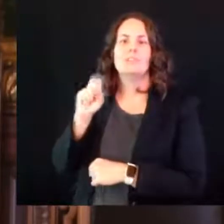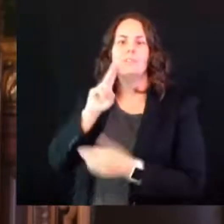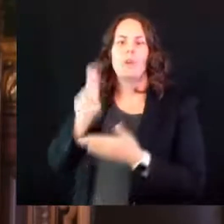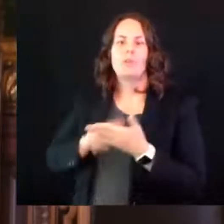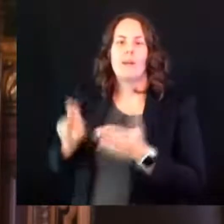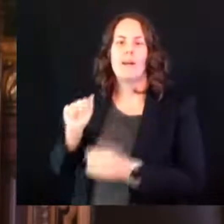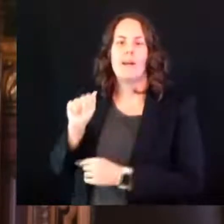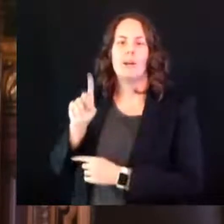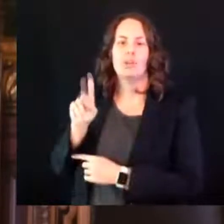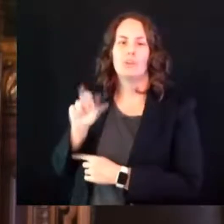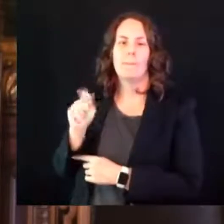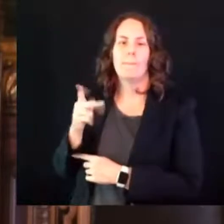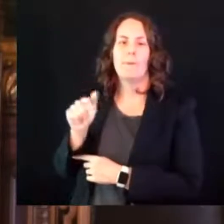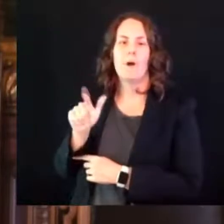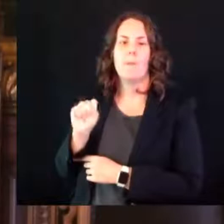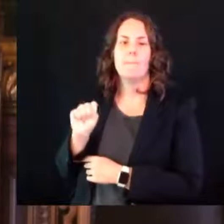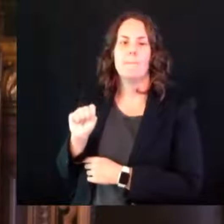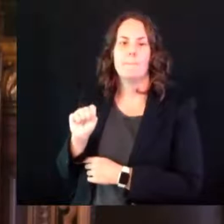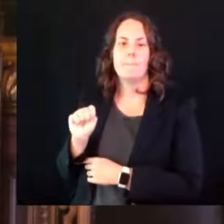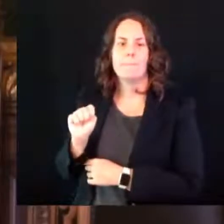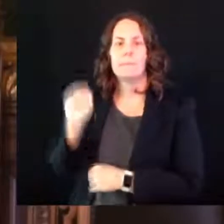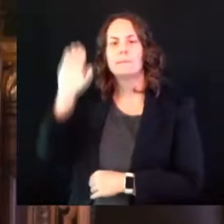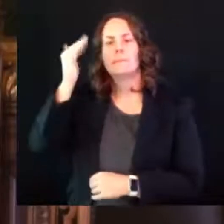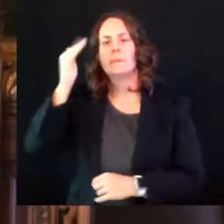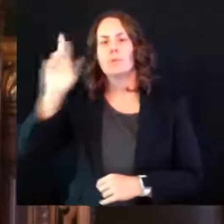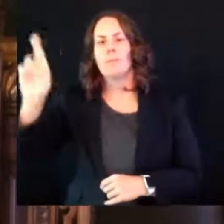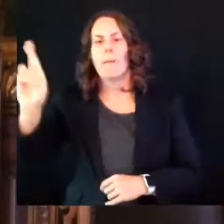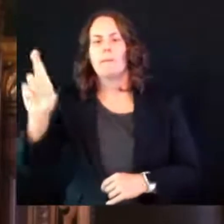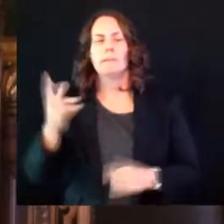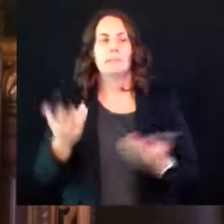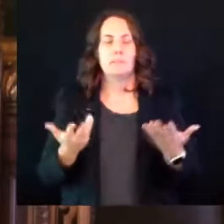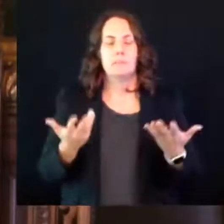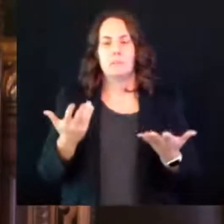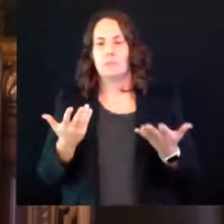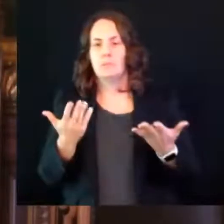same provision, and it allows DHS to limit and regulate